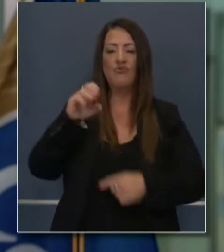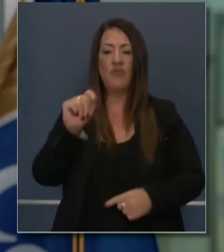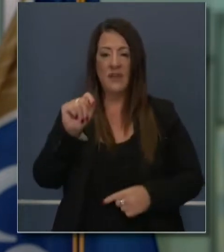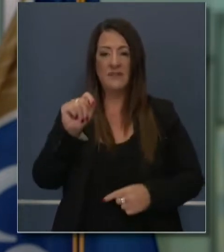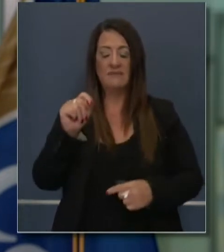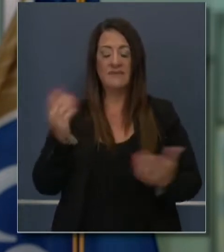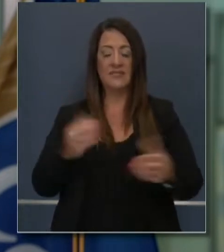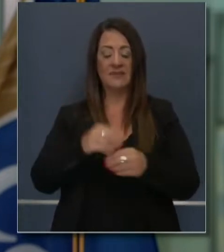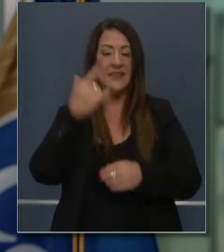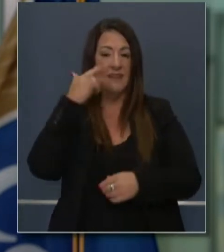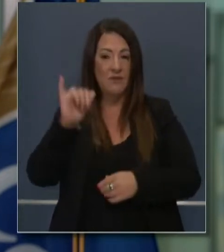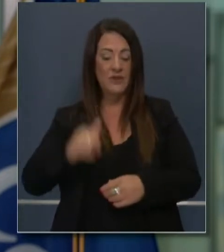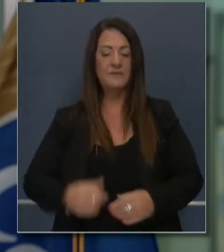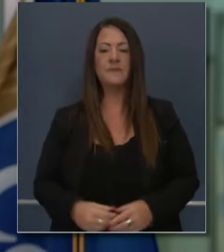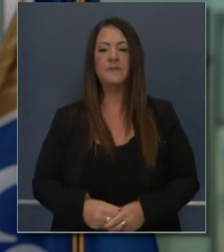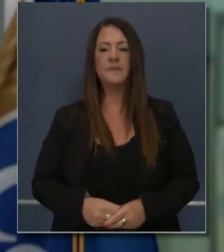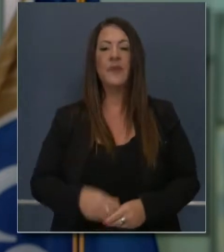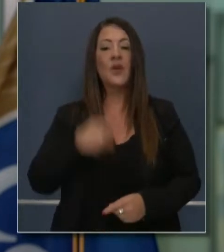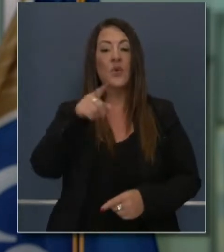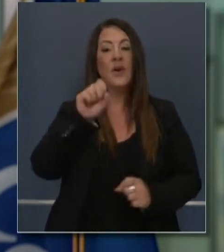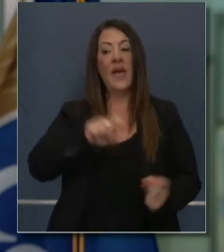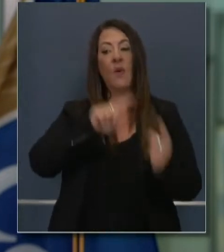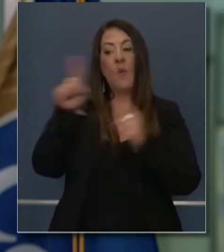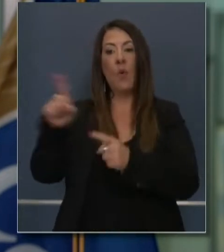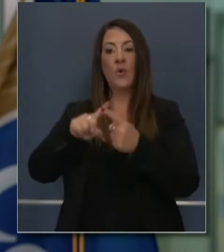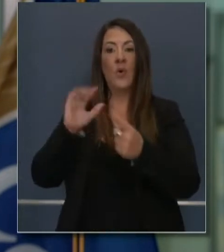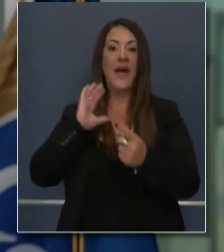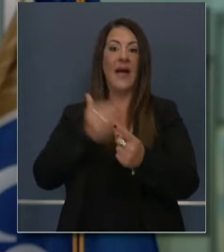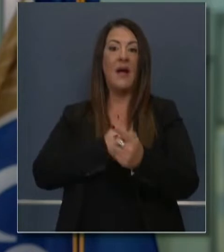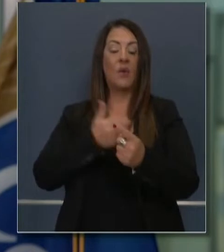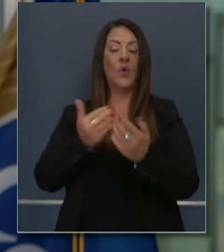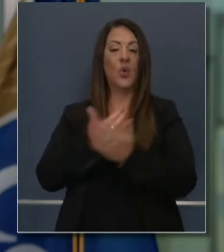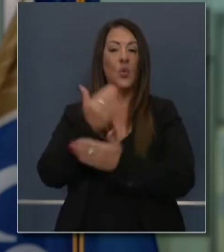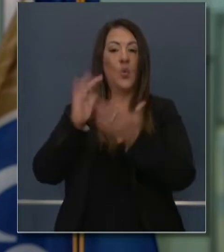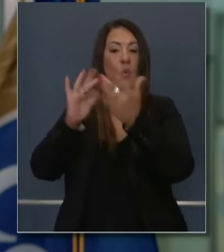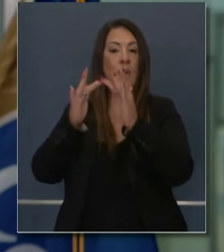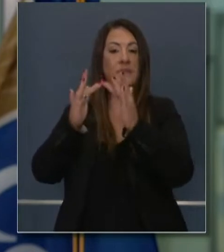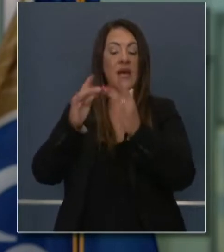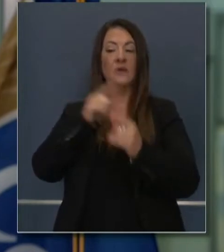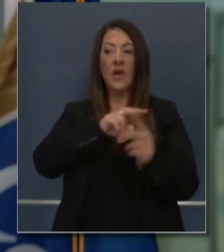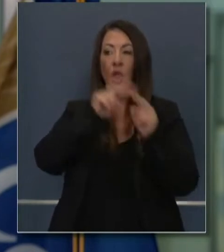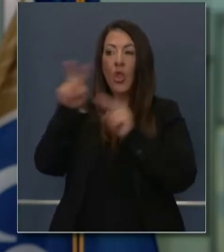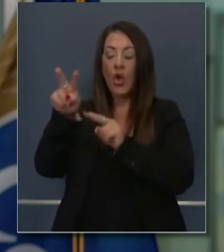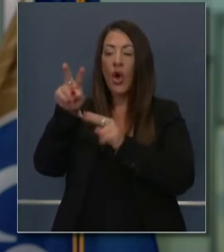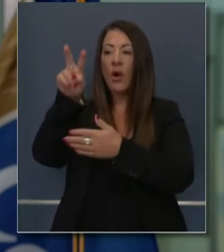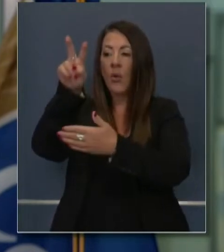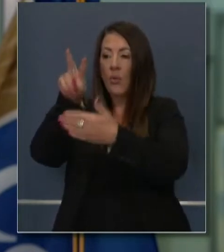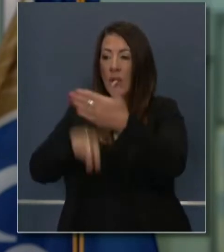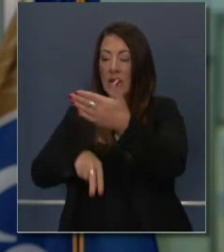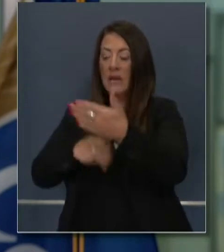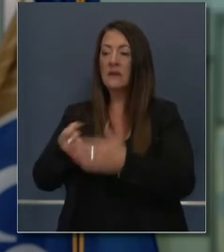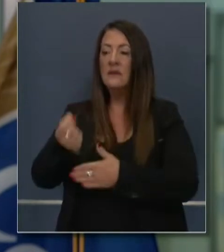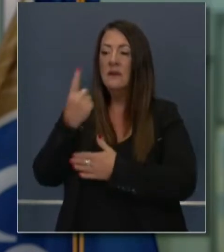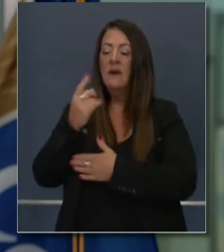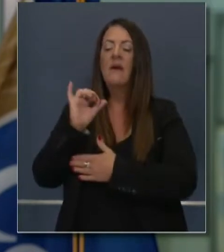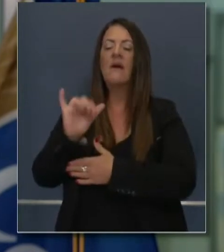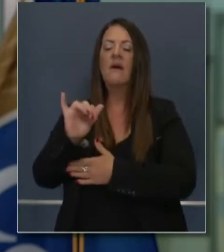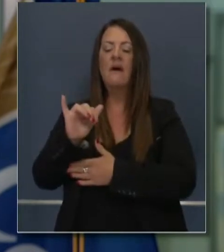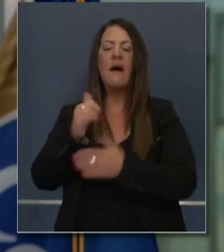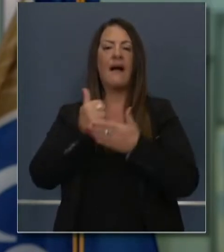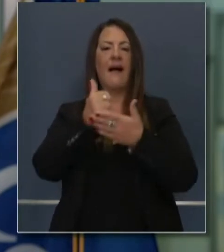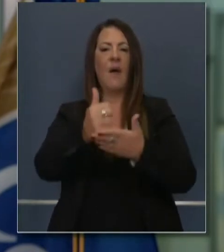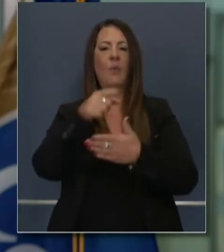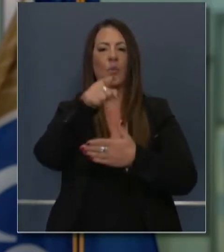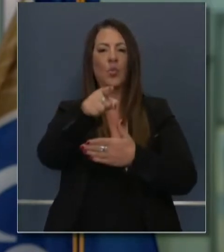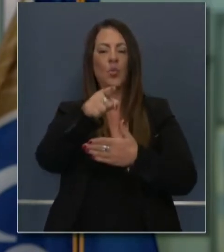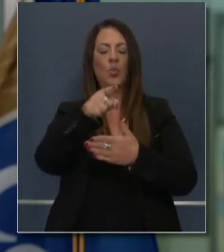California. We actually have a website as well that we hope can clarify and allow for the ability for you and